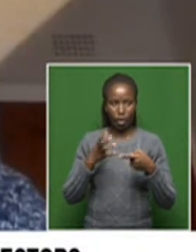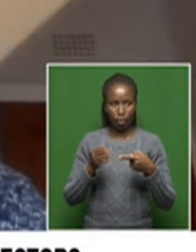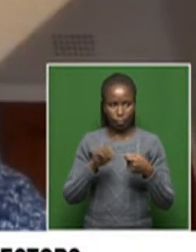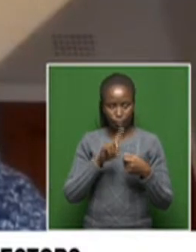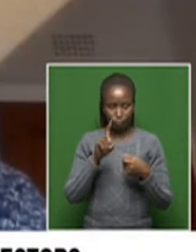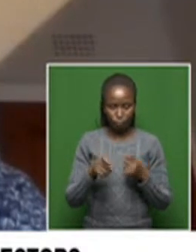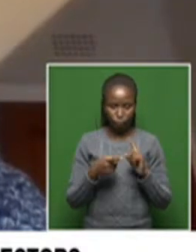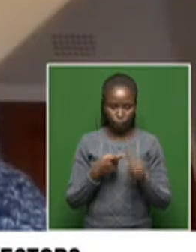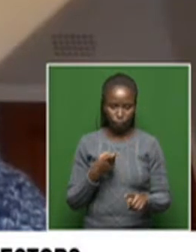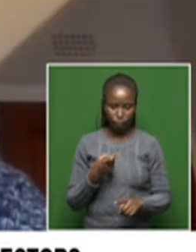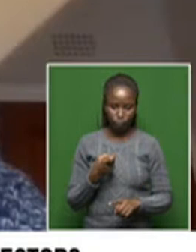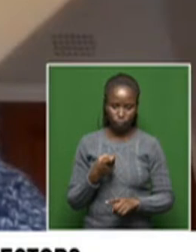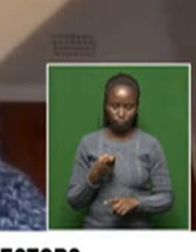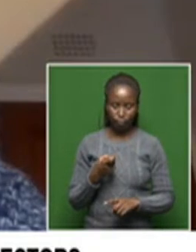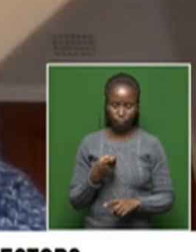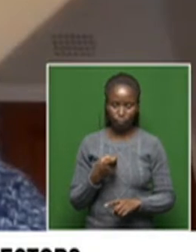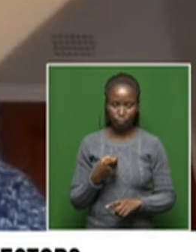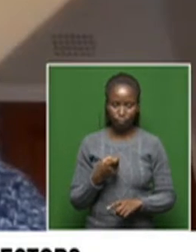from,